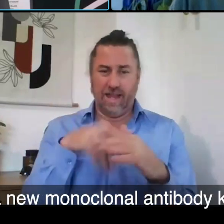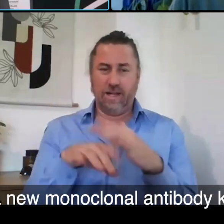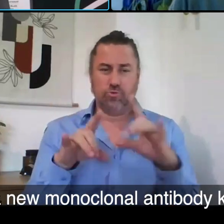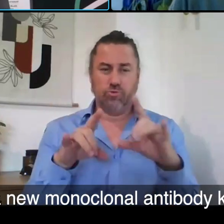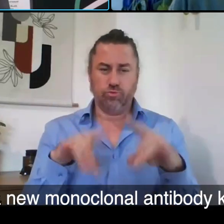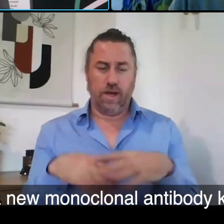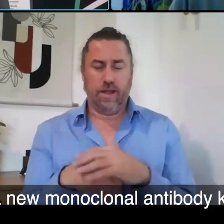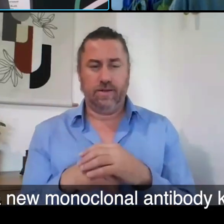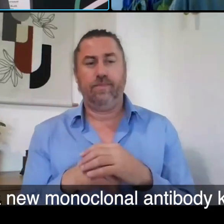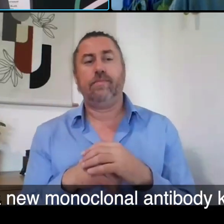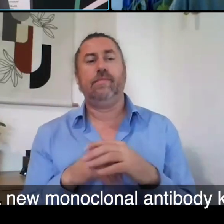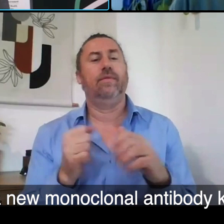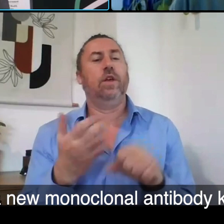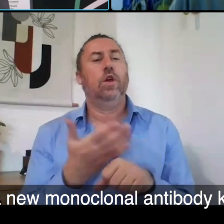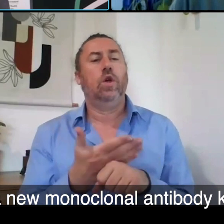a new